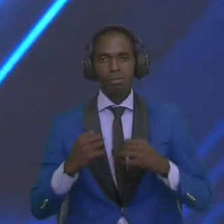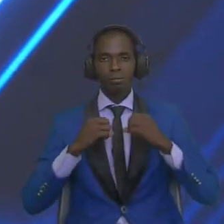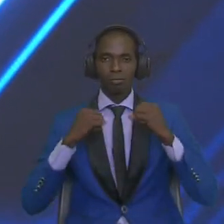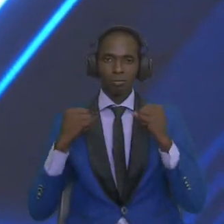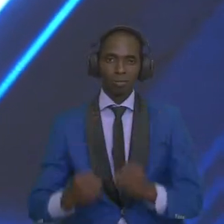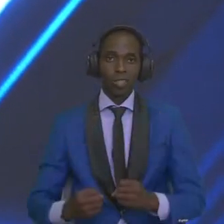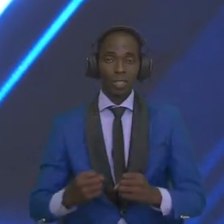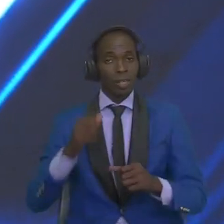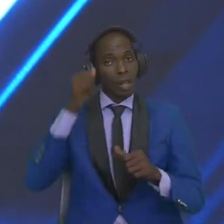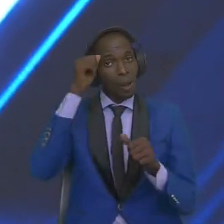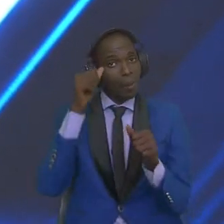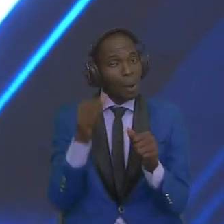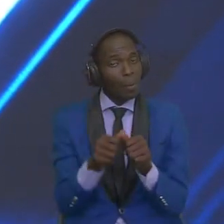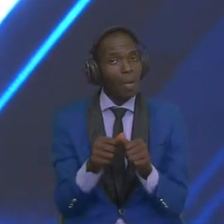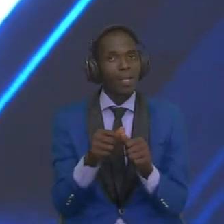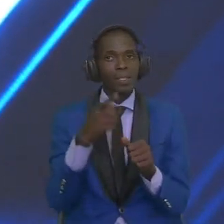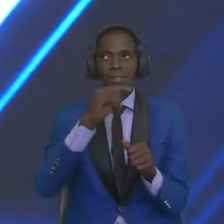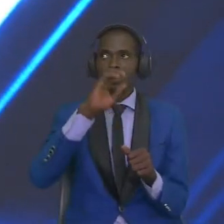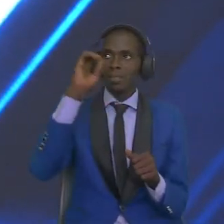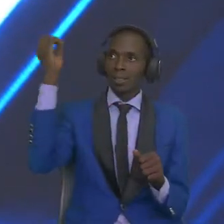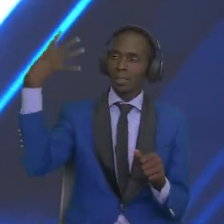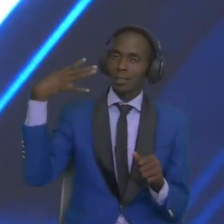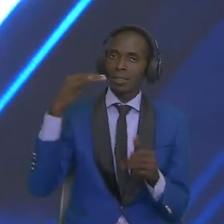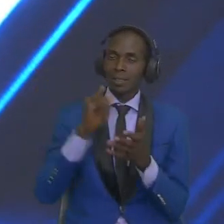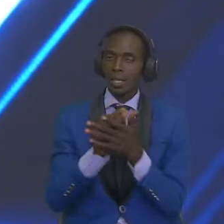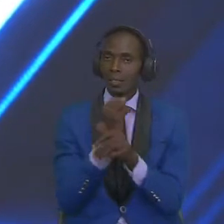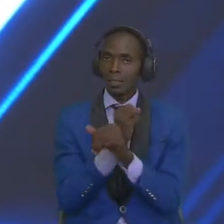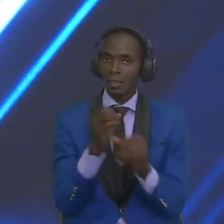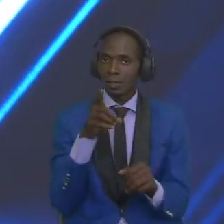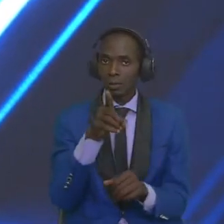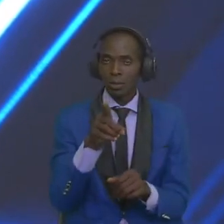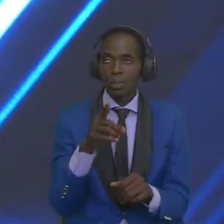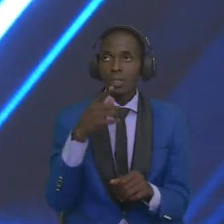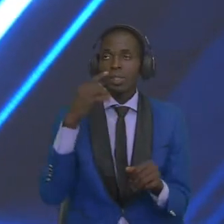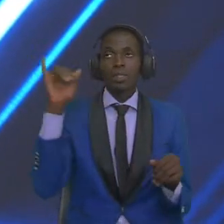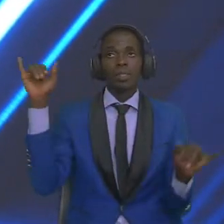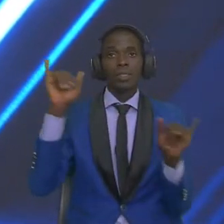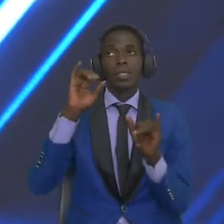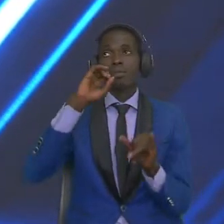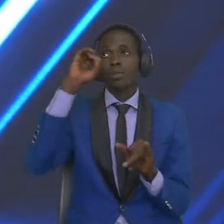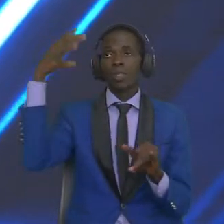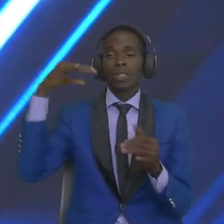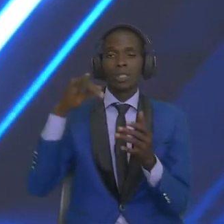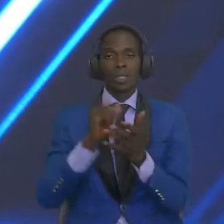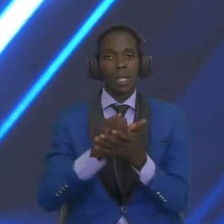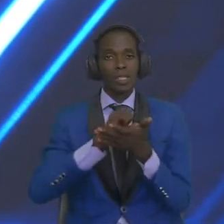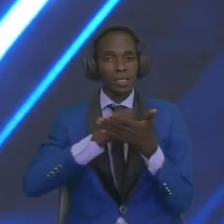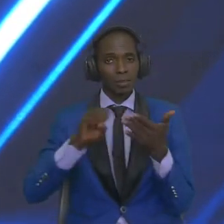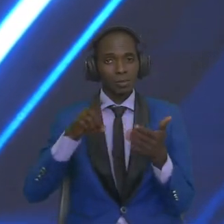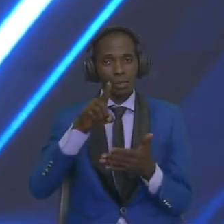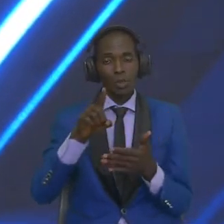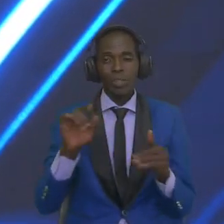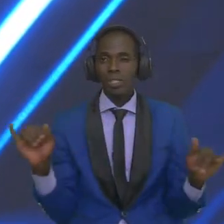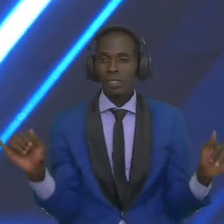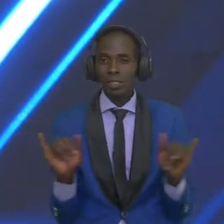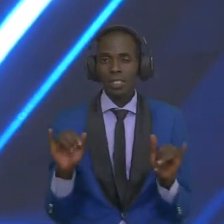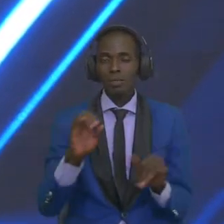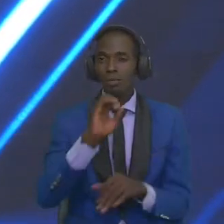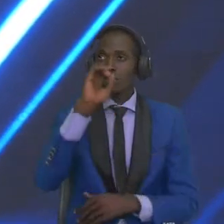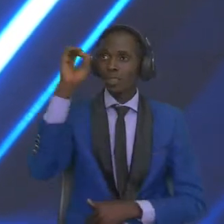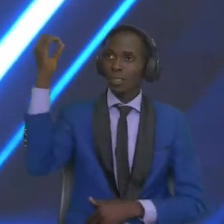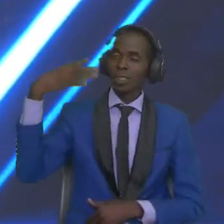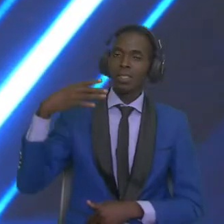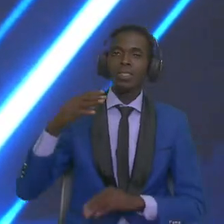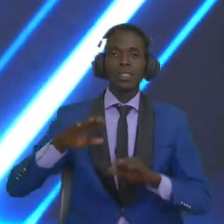the same grace, how you got grace for salvation, how you got grace for sanctification, in the same way, you have